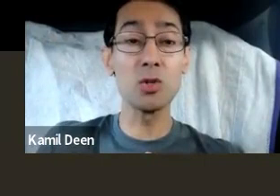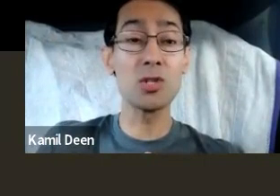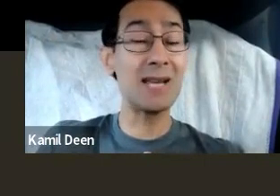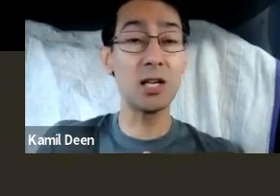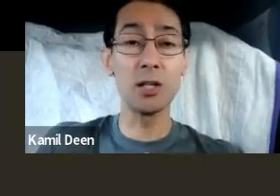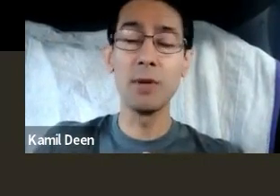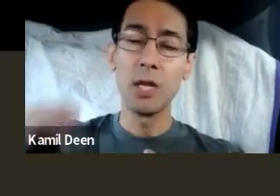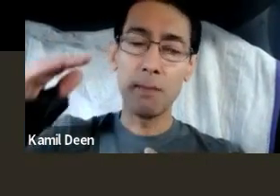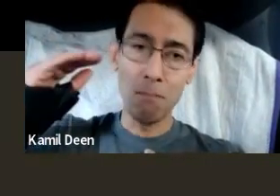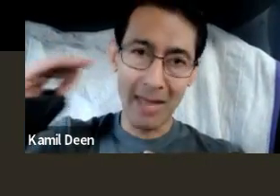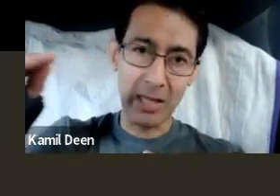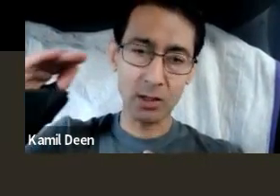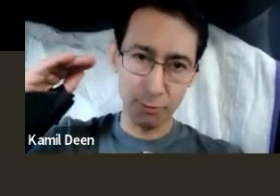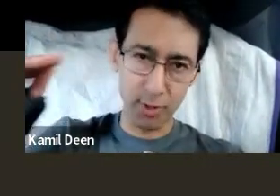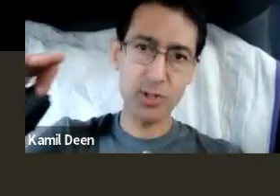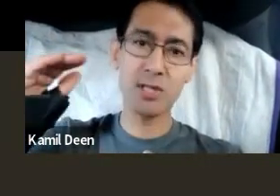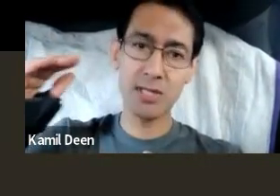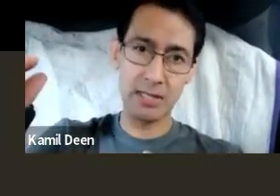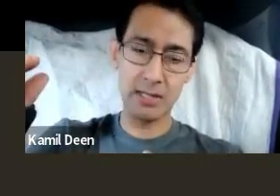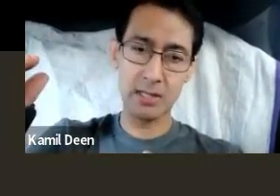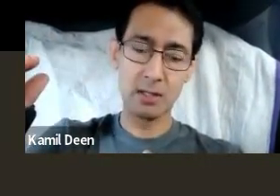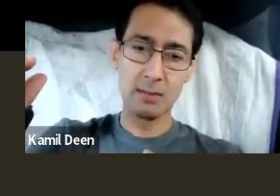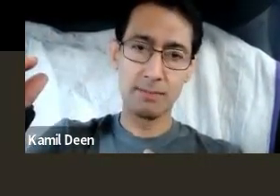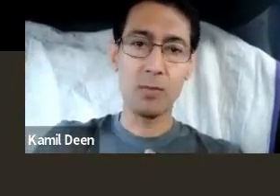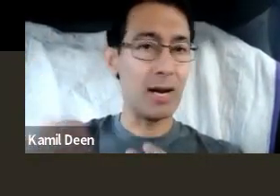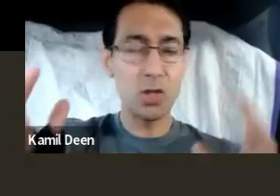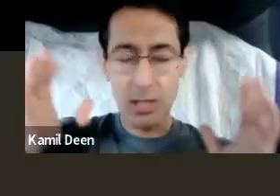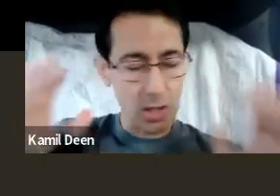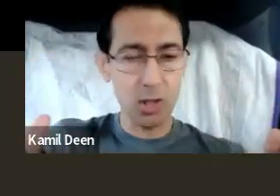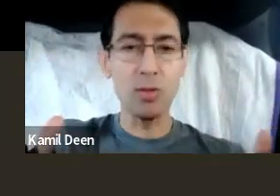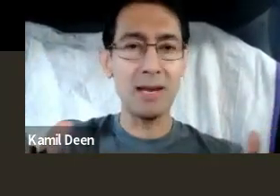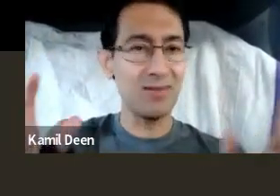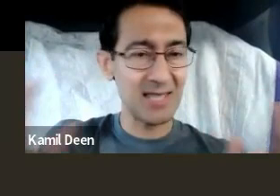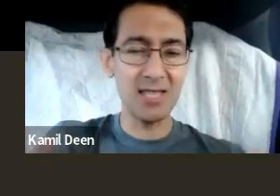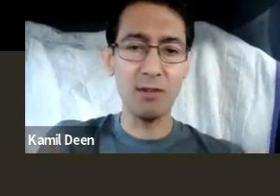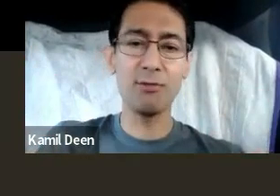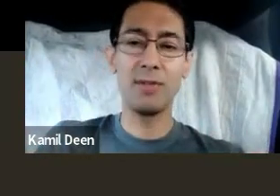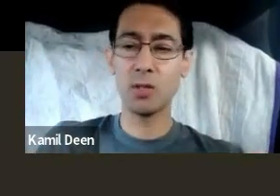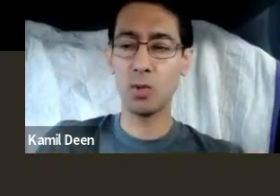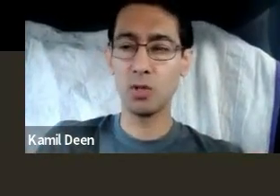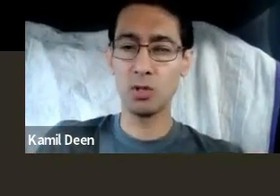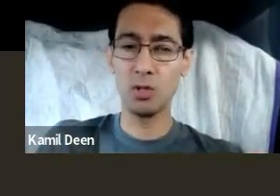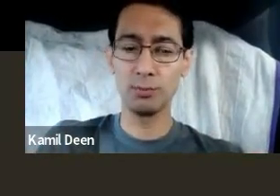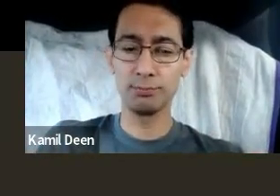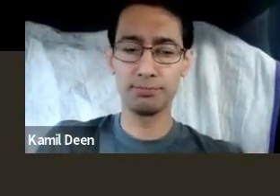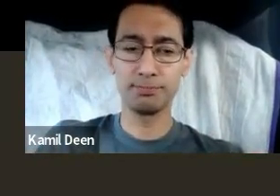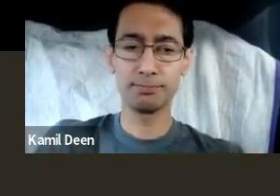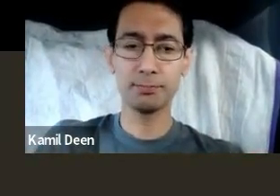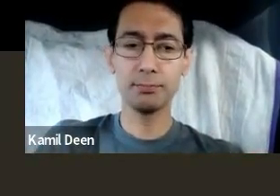my students, I tell them, make it the first sentence, right? I just say, just do that. That's safe. That's what you